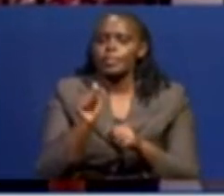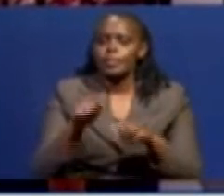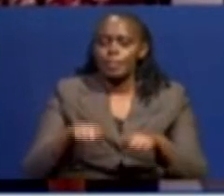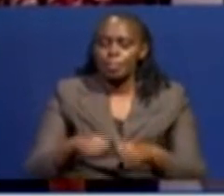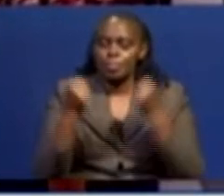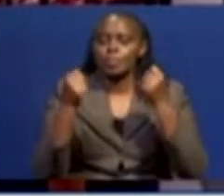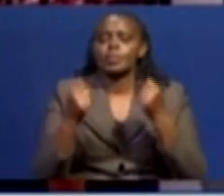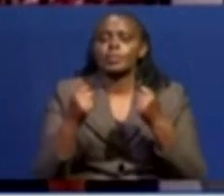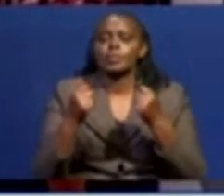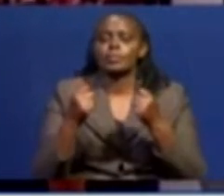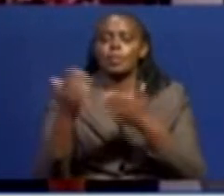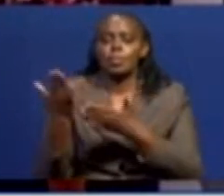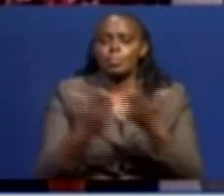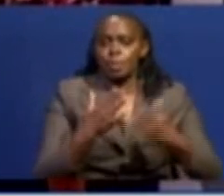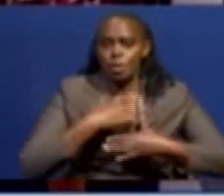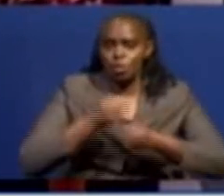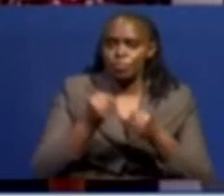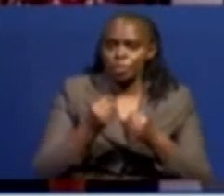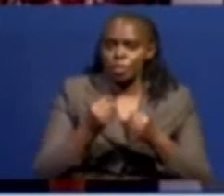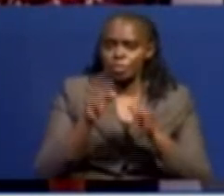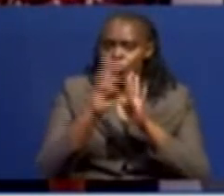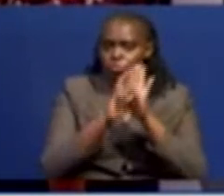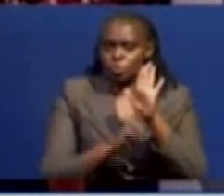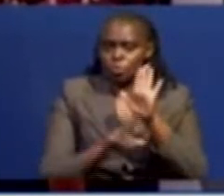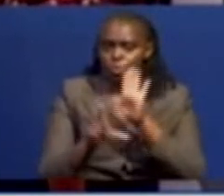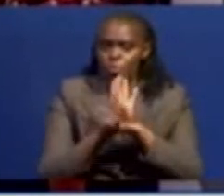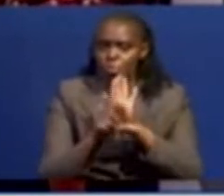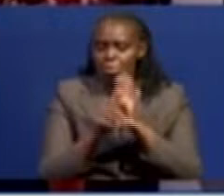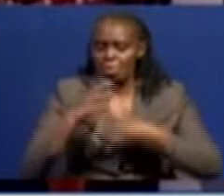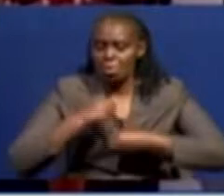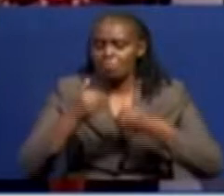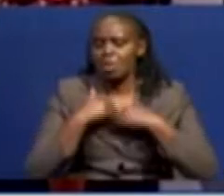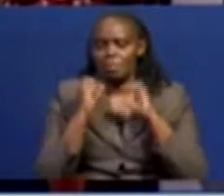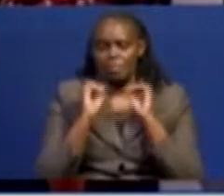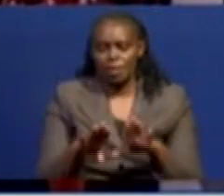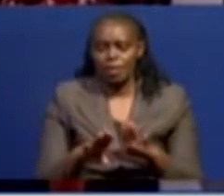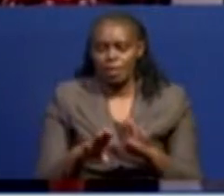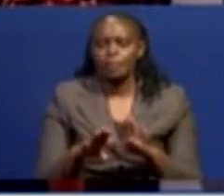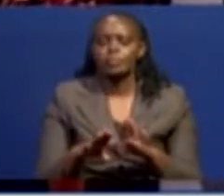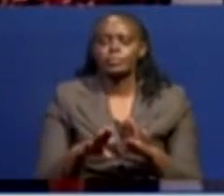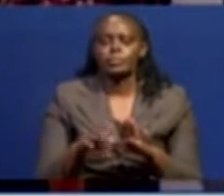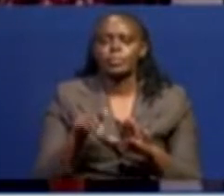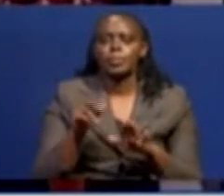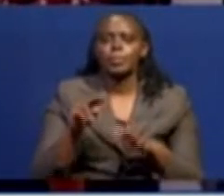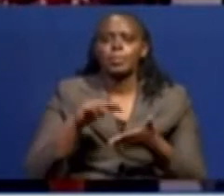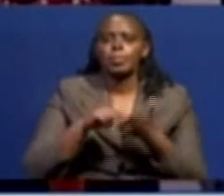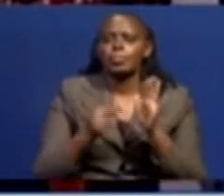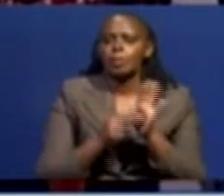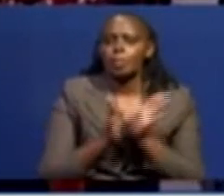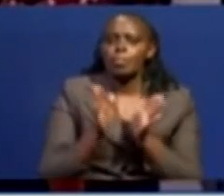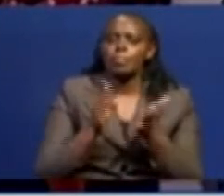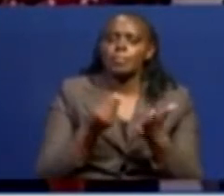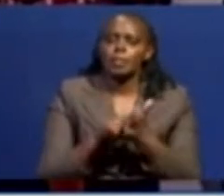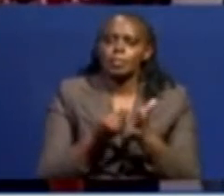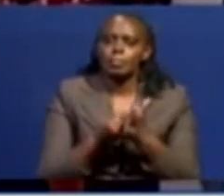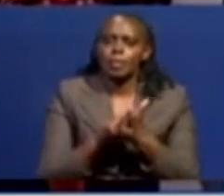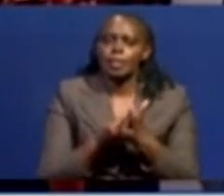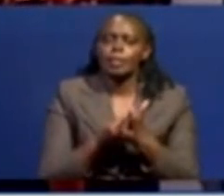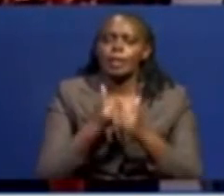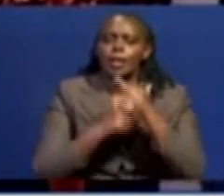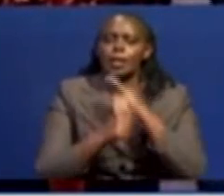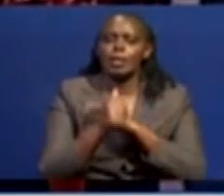Yes. Does it breathe confidence in the rule of law? It doesn't. Is it prudent utilization of the